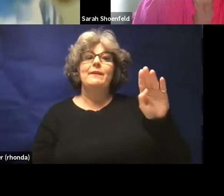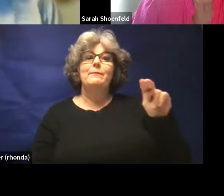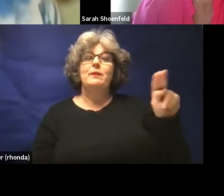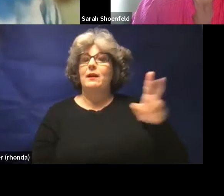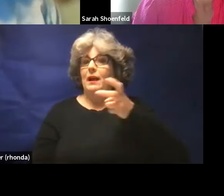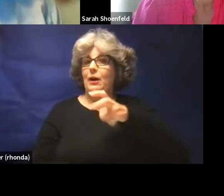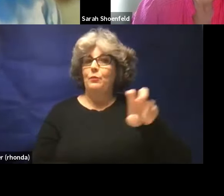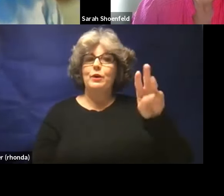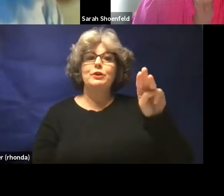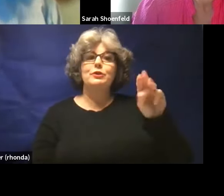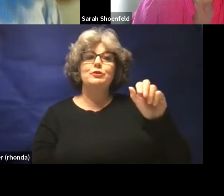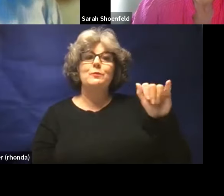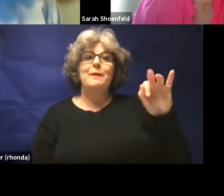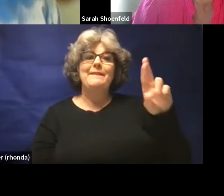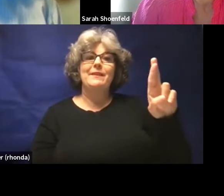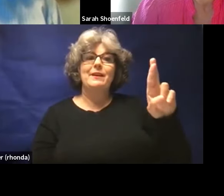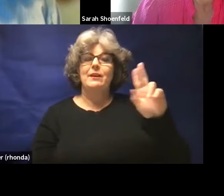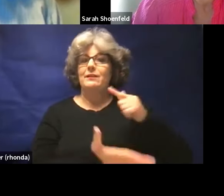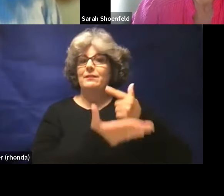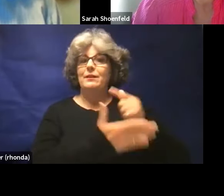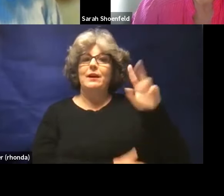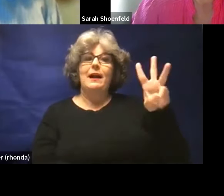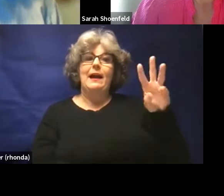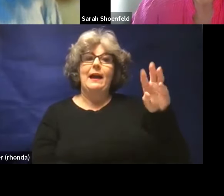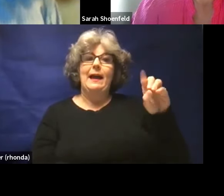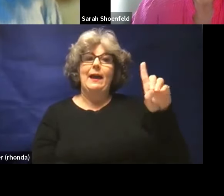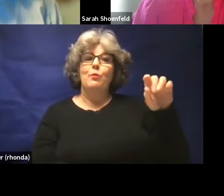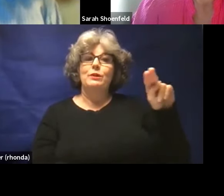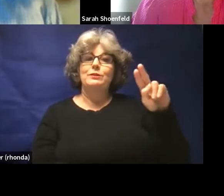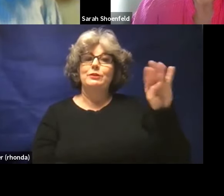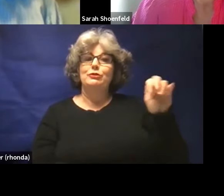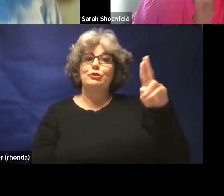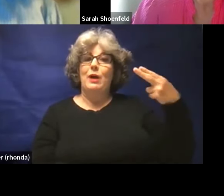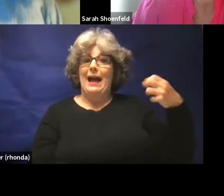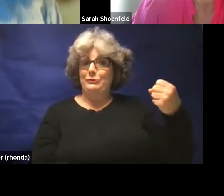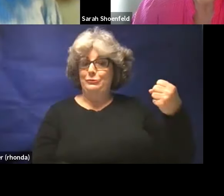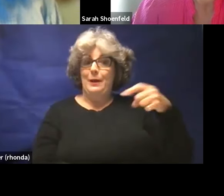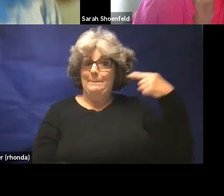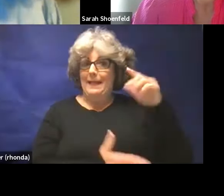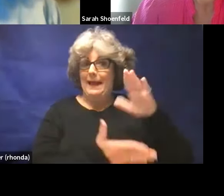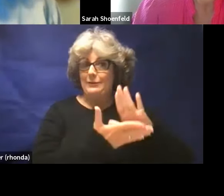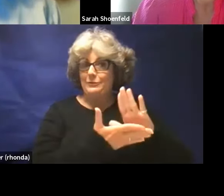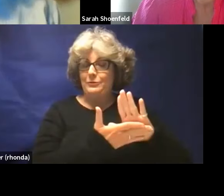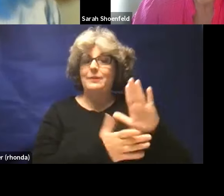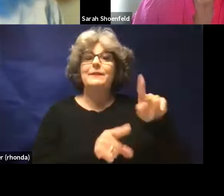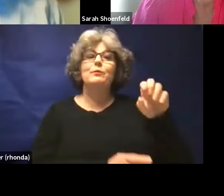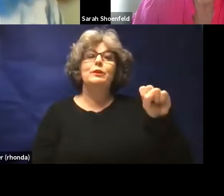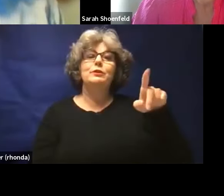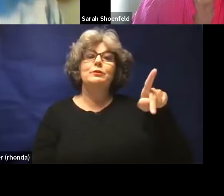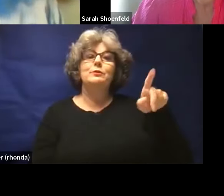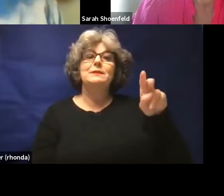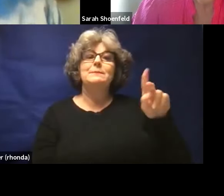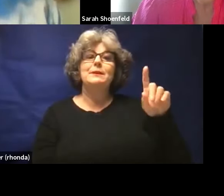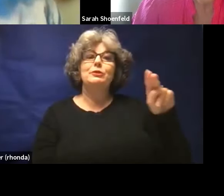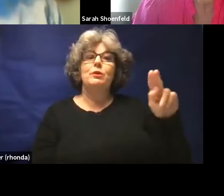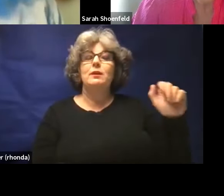Mayfair and went and graduated from Woodson Junior High School, a Black school, and I went to Spingarn for a year and